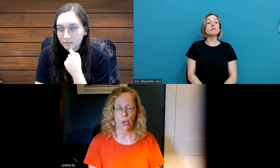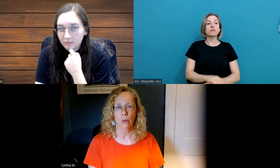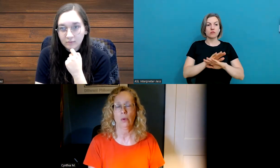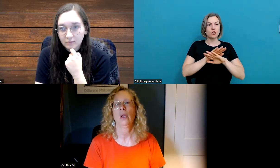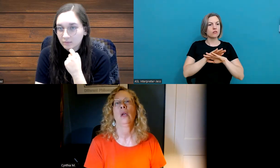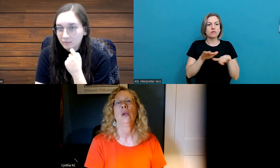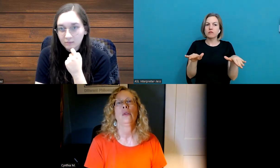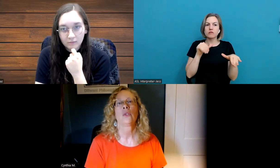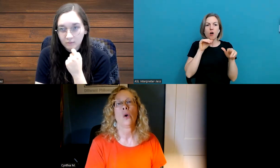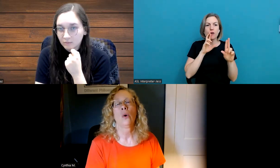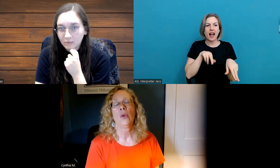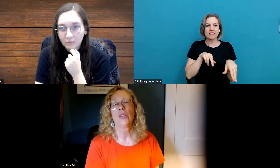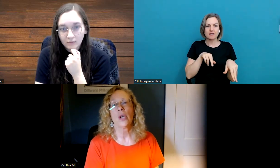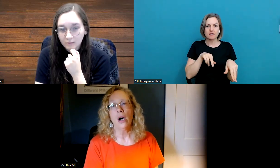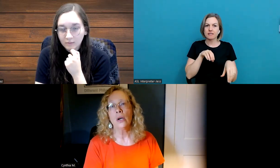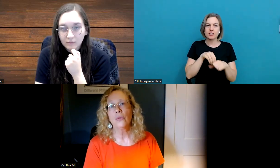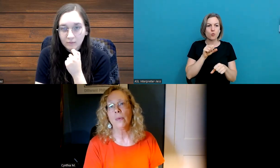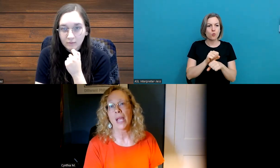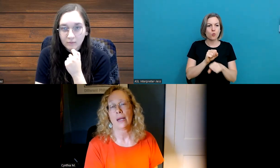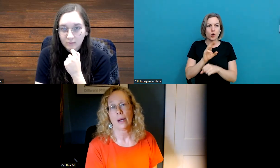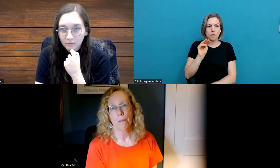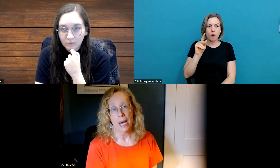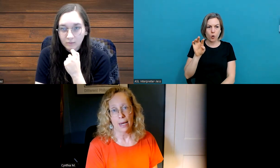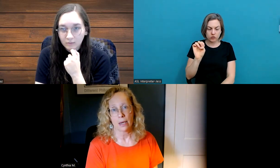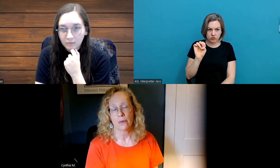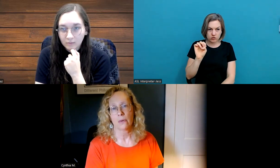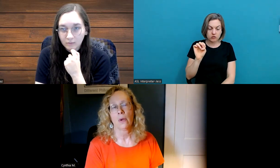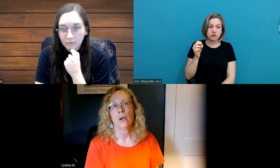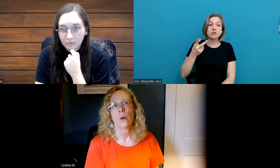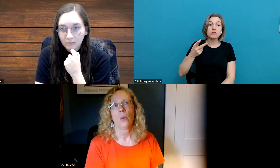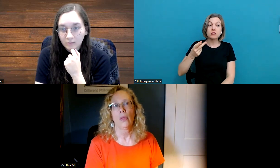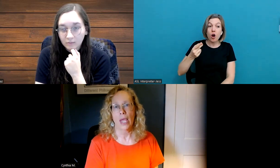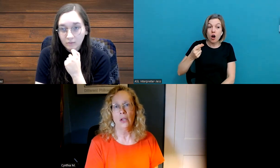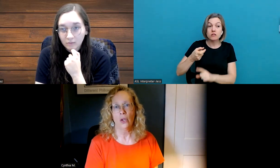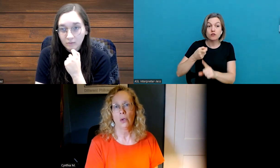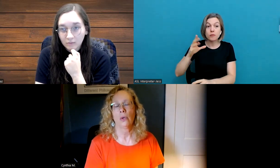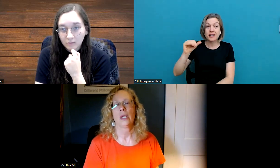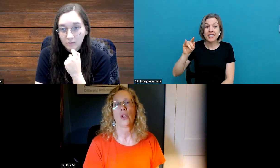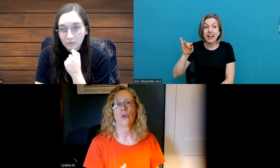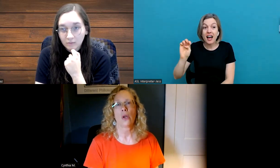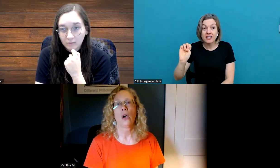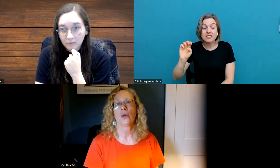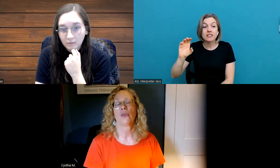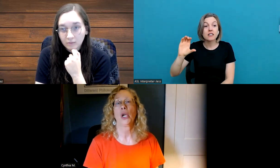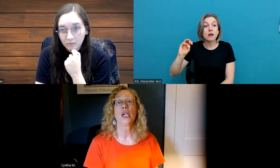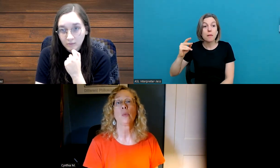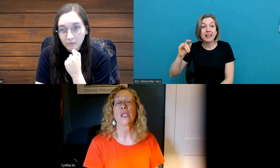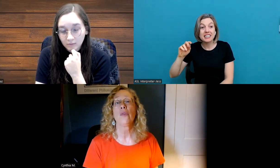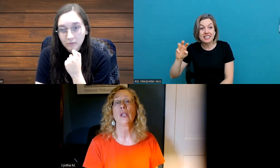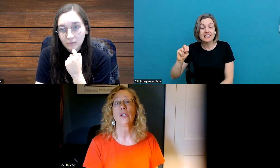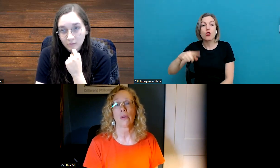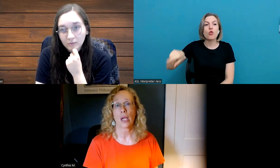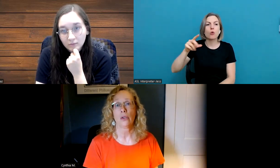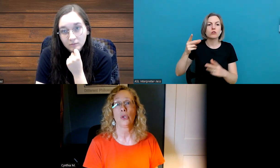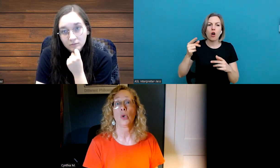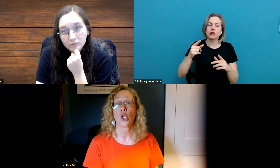work mode. So with the dogs from Canine Companions, what they do is those dogs are very